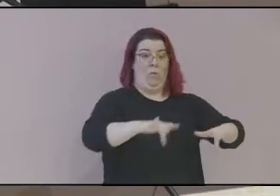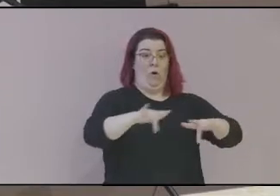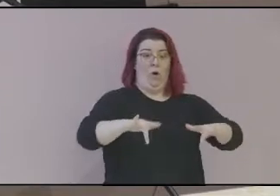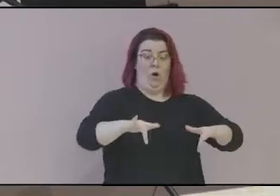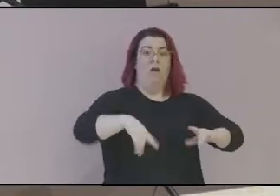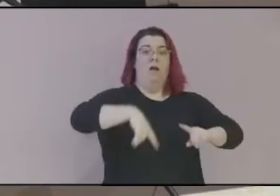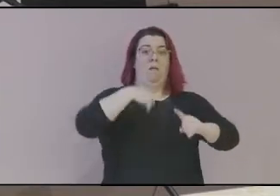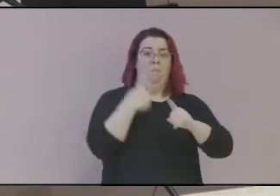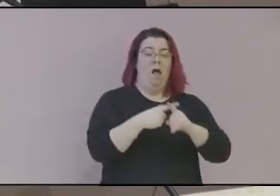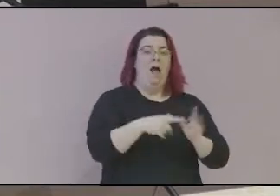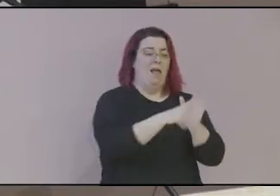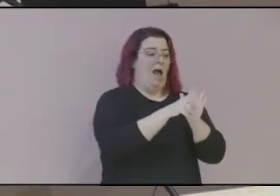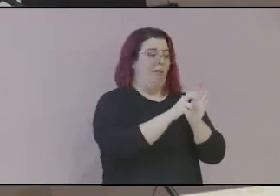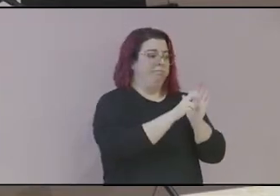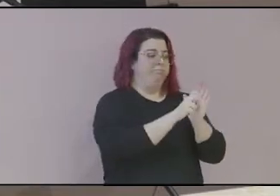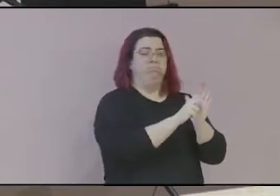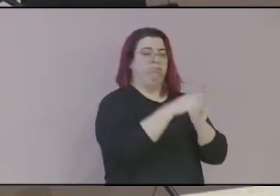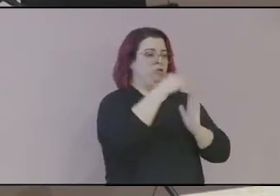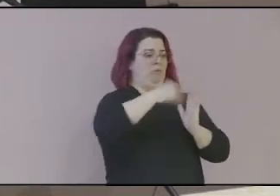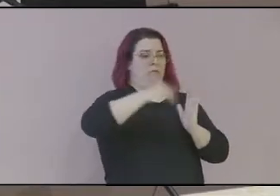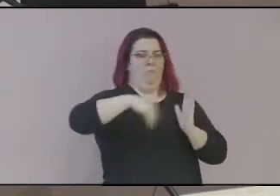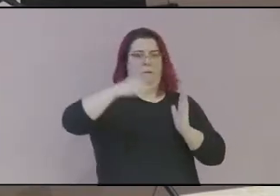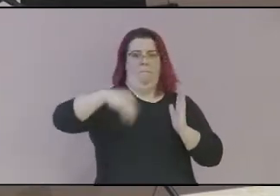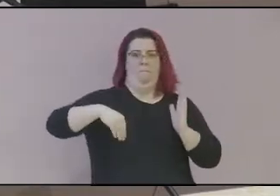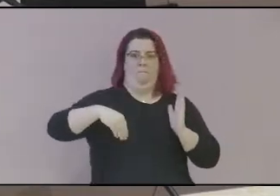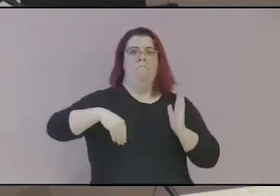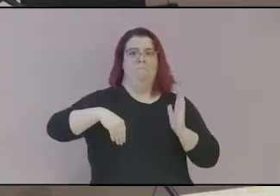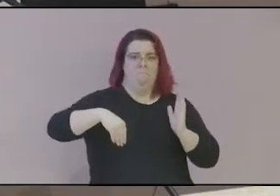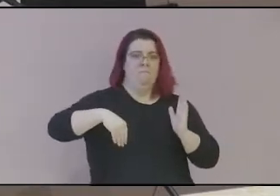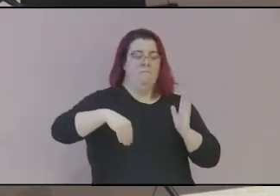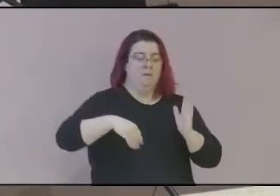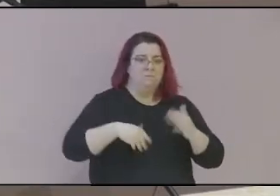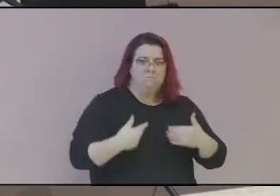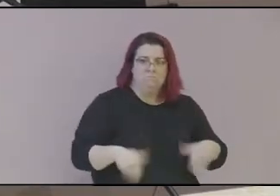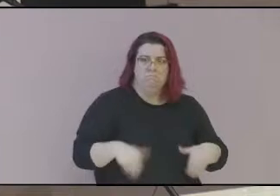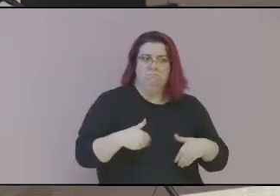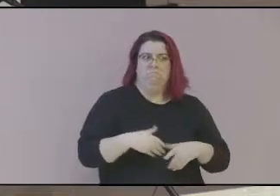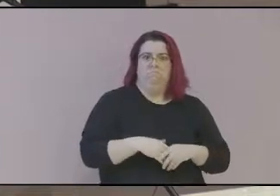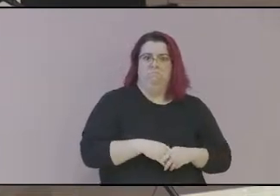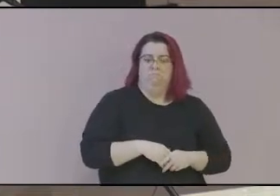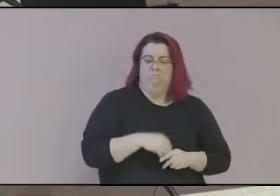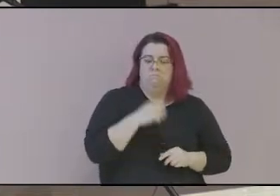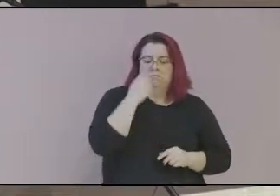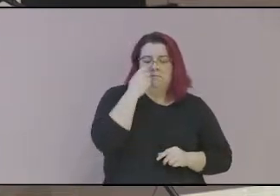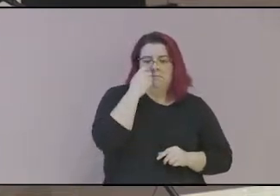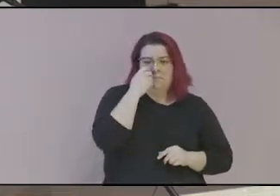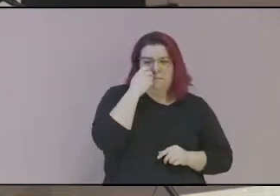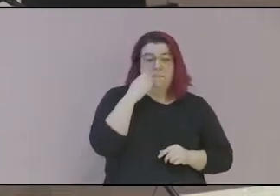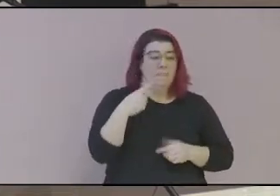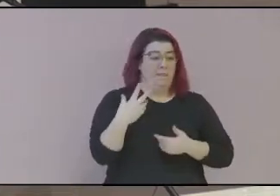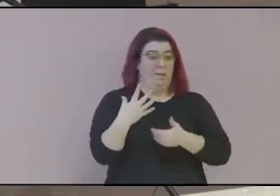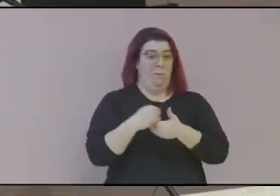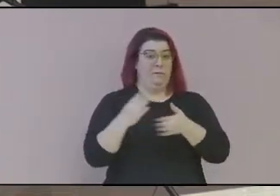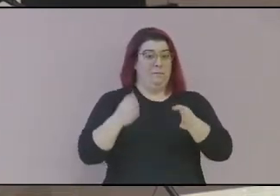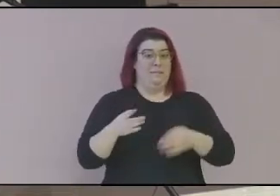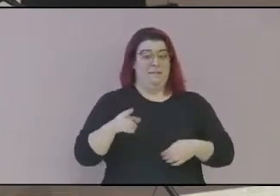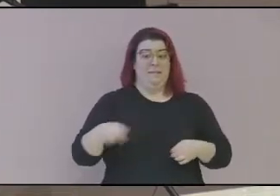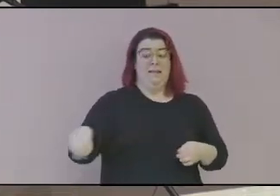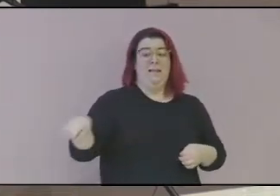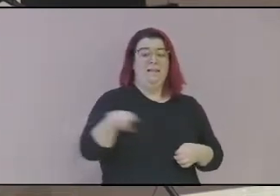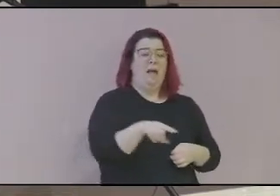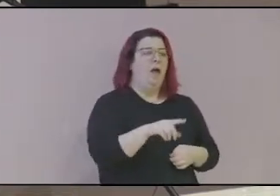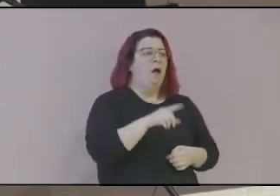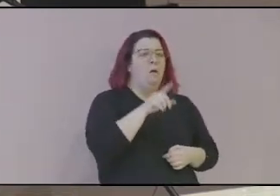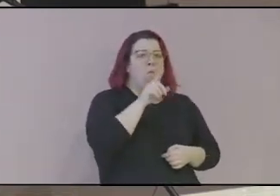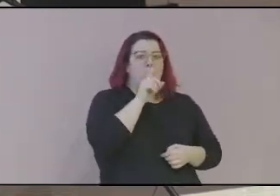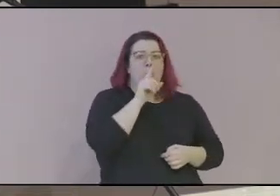doctors across New York and other health providers about what they thought about ventilator allocation. Participants at the meetings were told the recordings